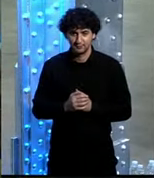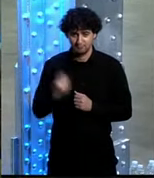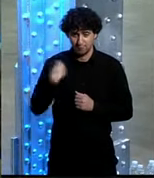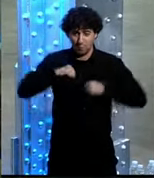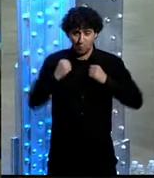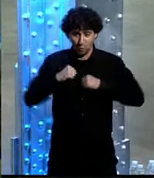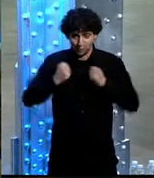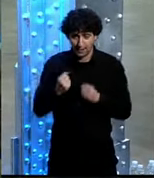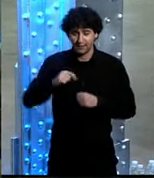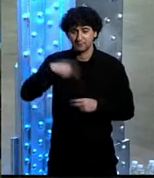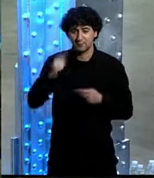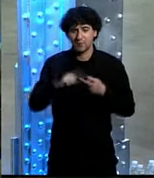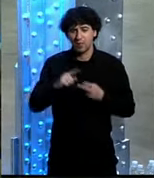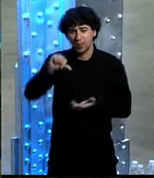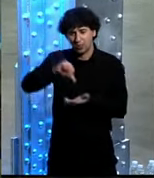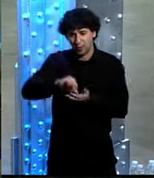transmedia productions.